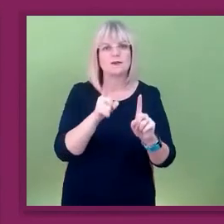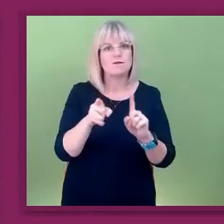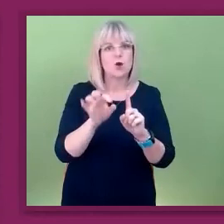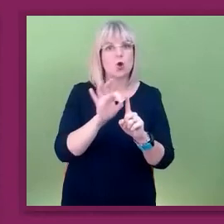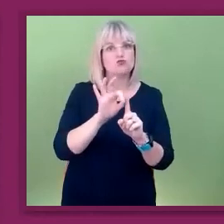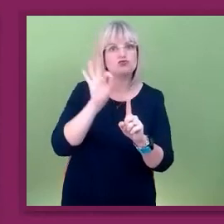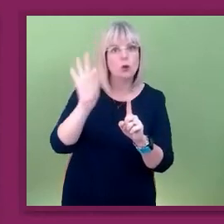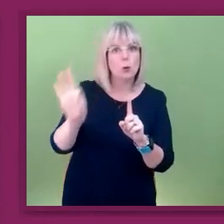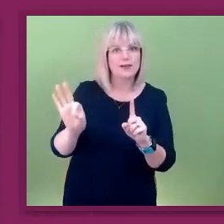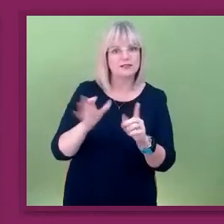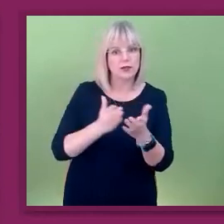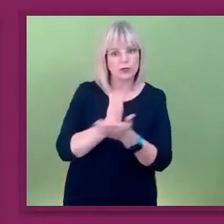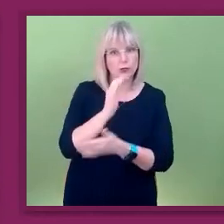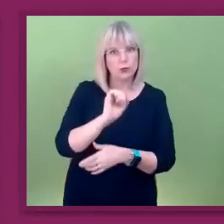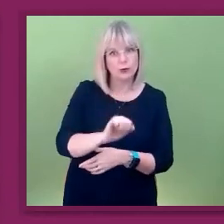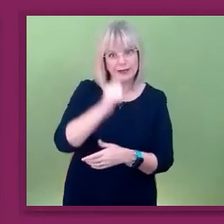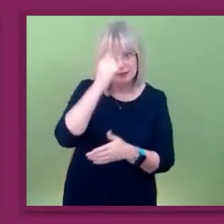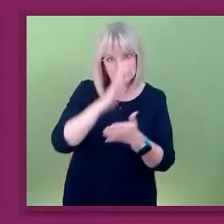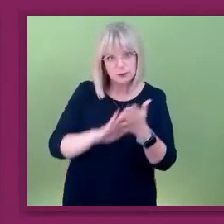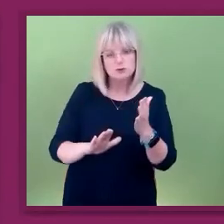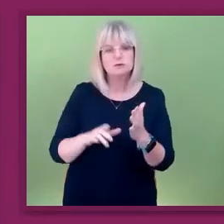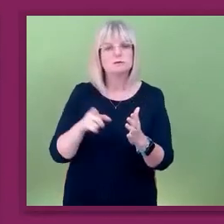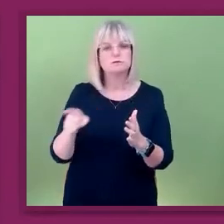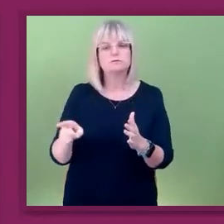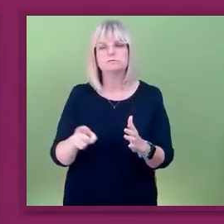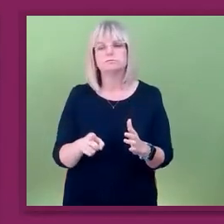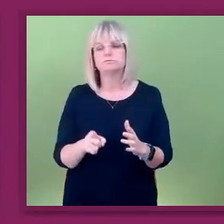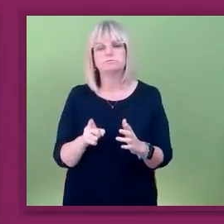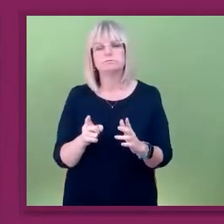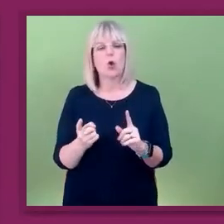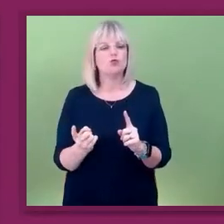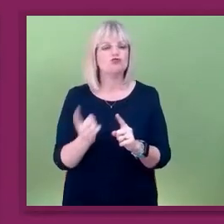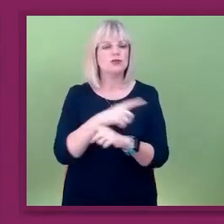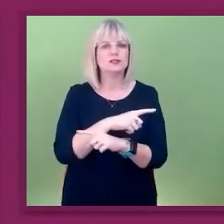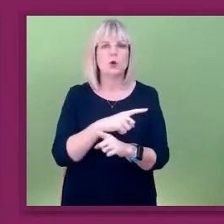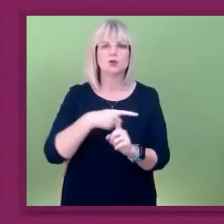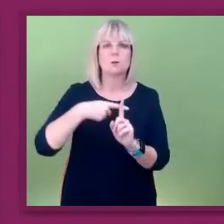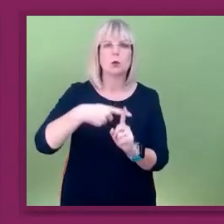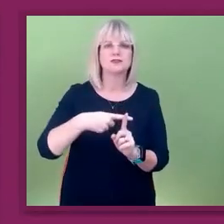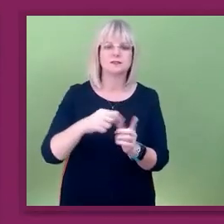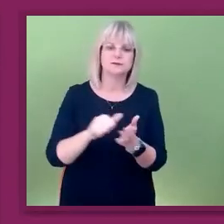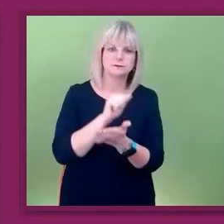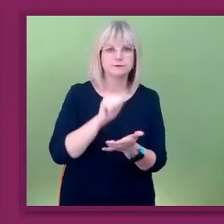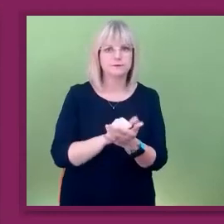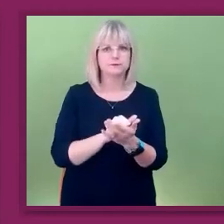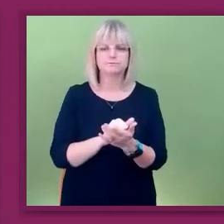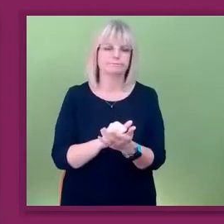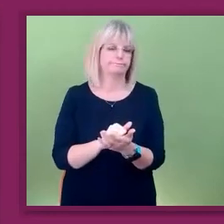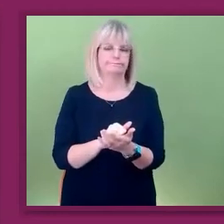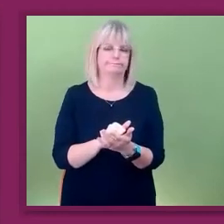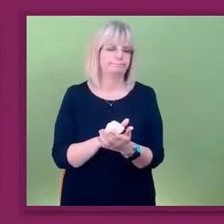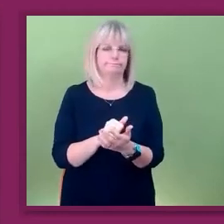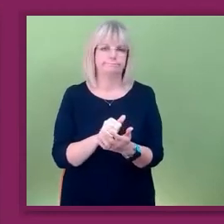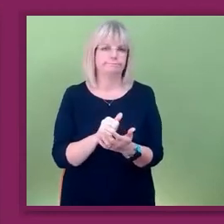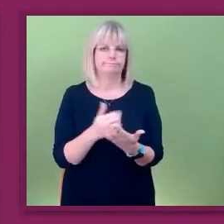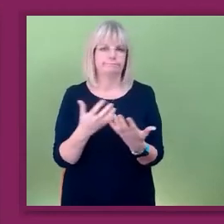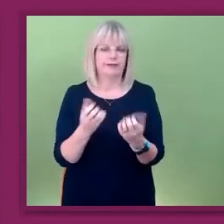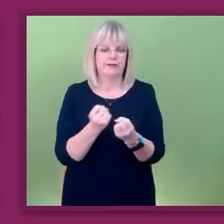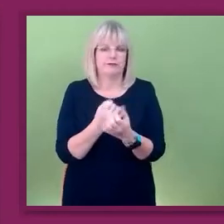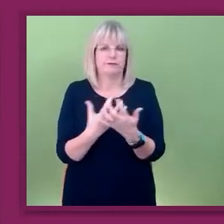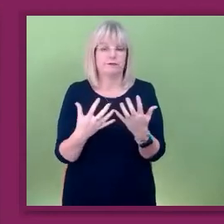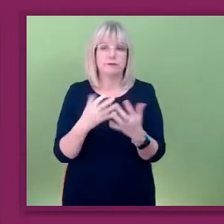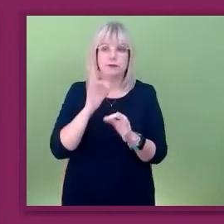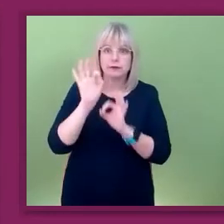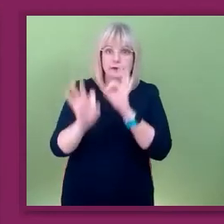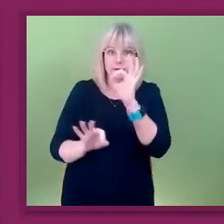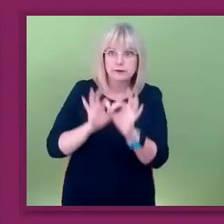experience is not necessarily always heard or responded to positively. So it may be that experience